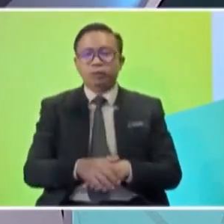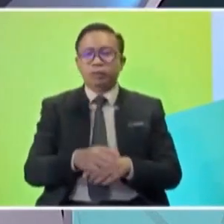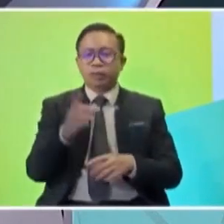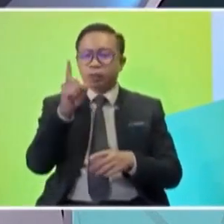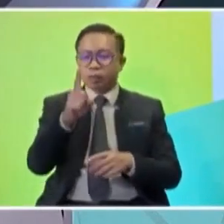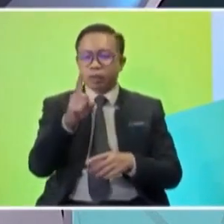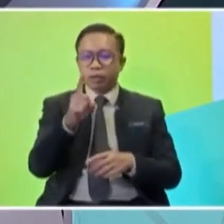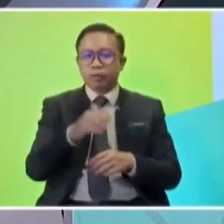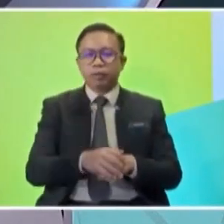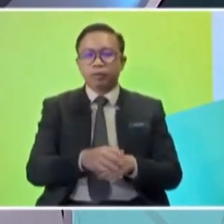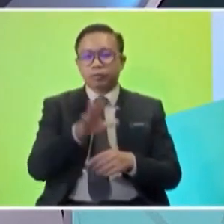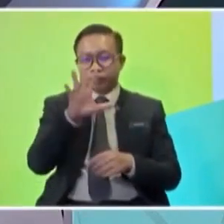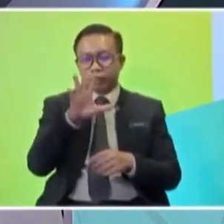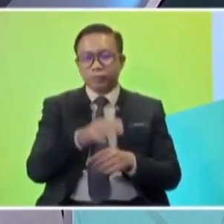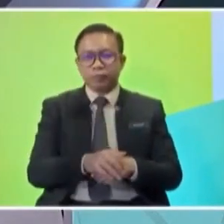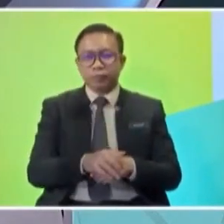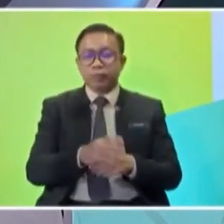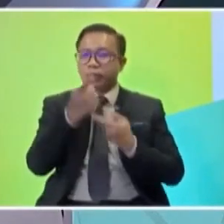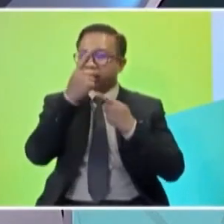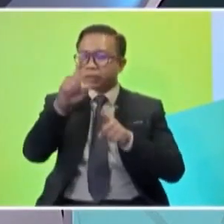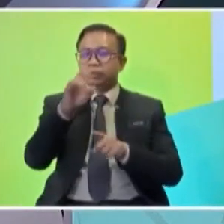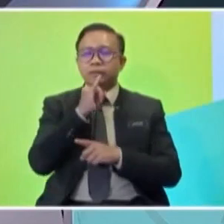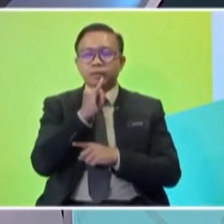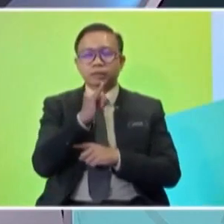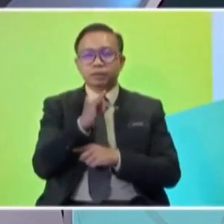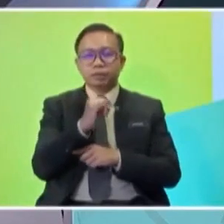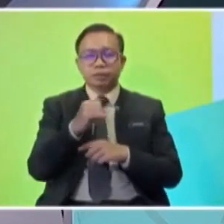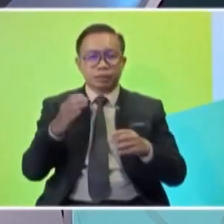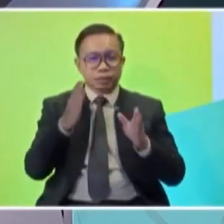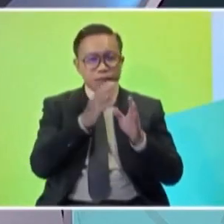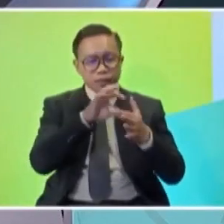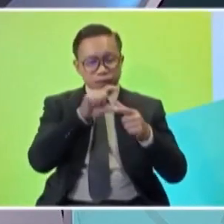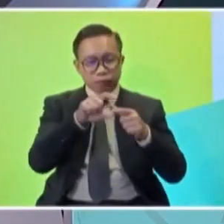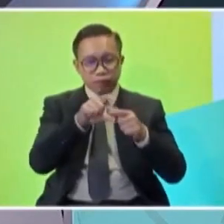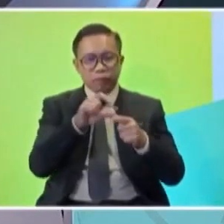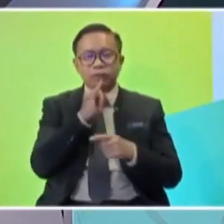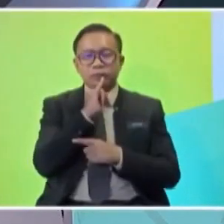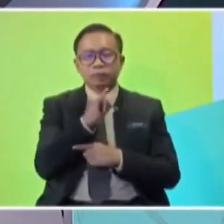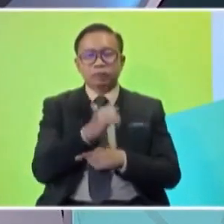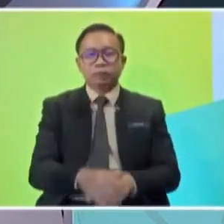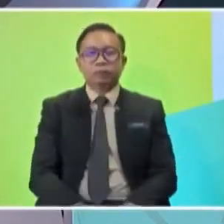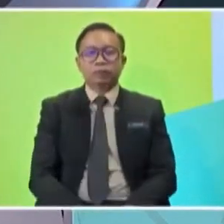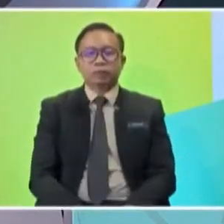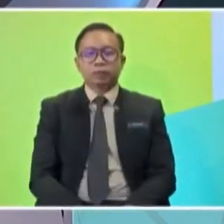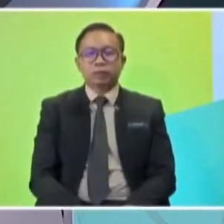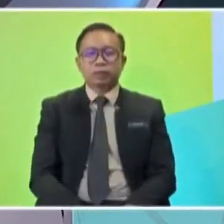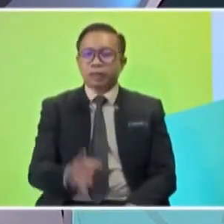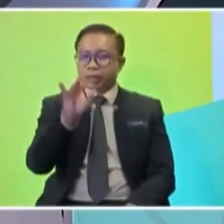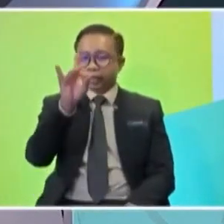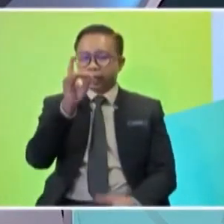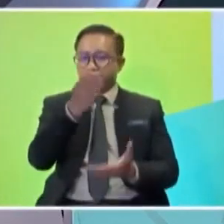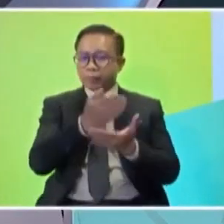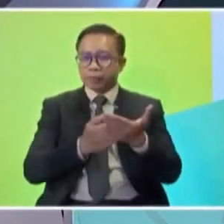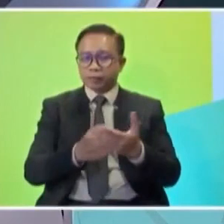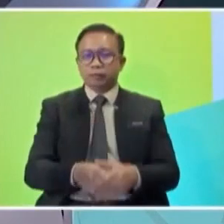1. Divide with 2, I get 5. So the answer is, when you divide it into 8 parts, you will